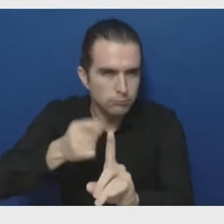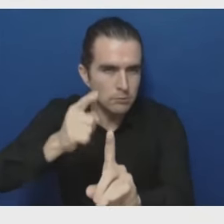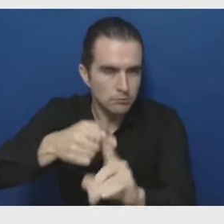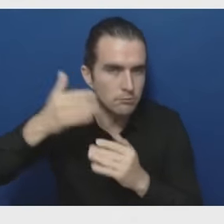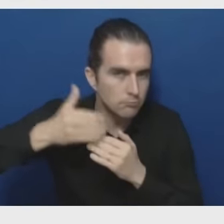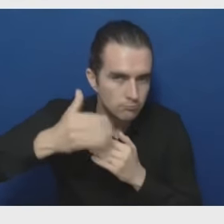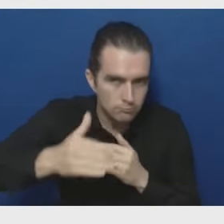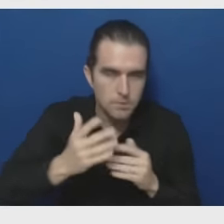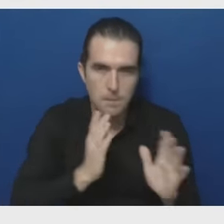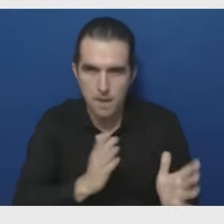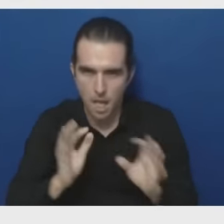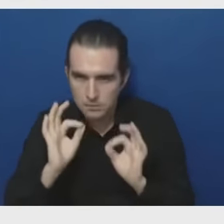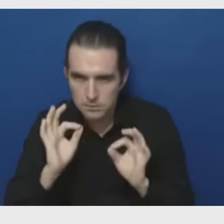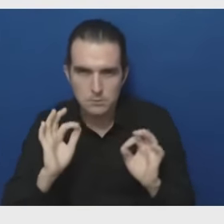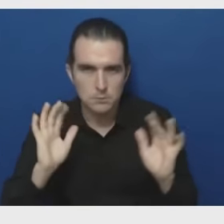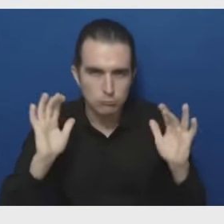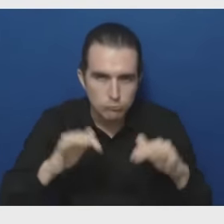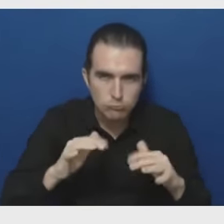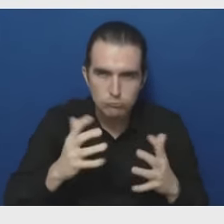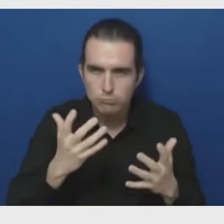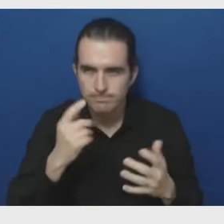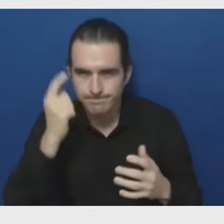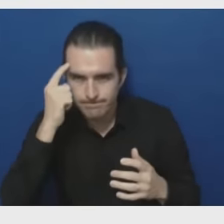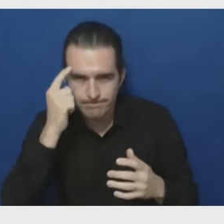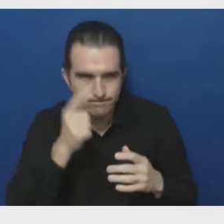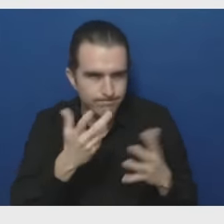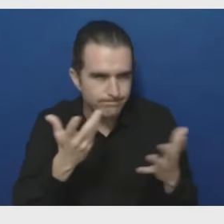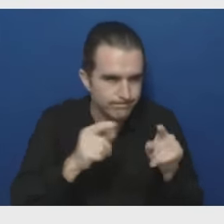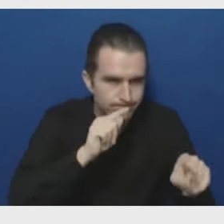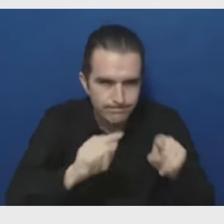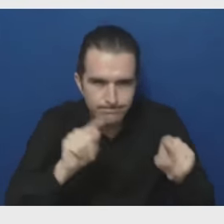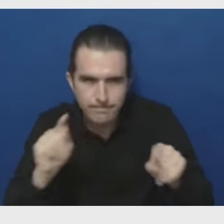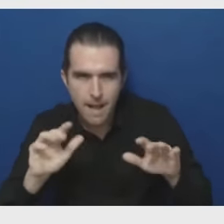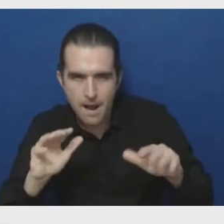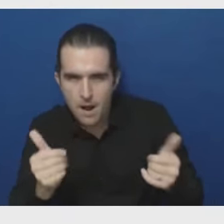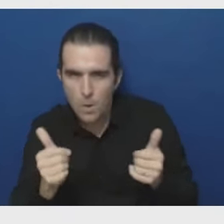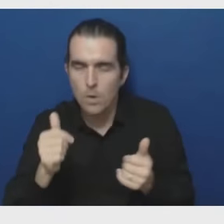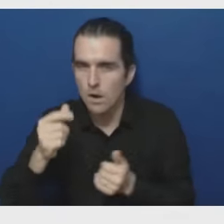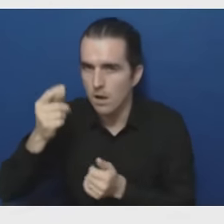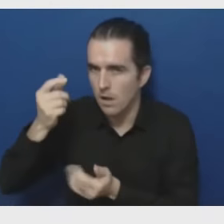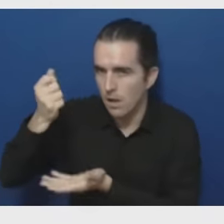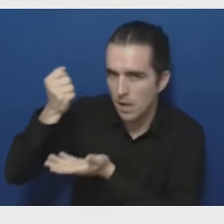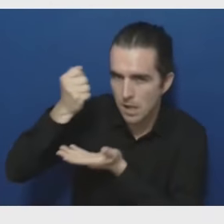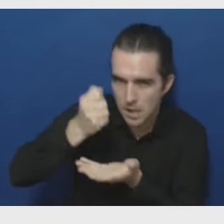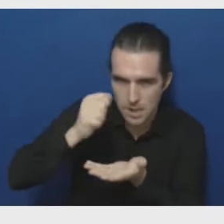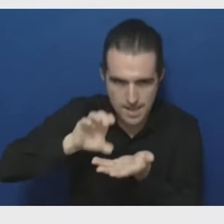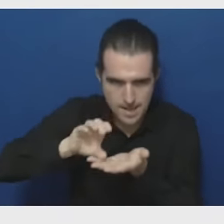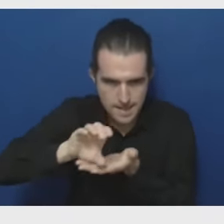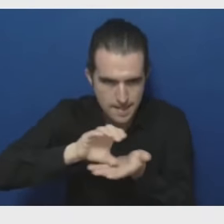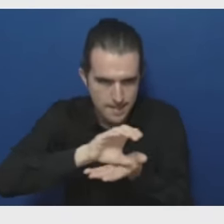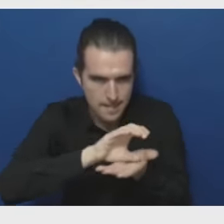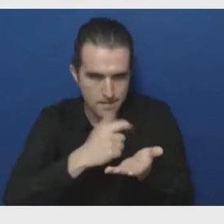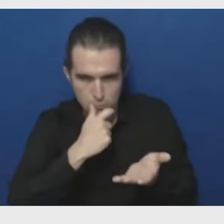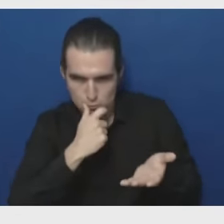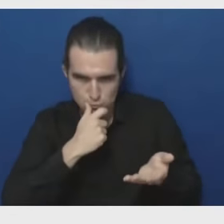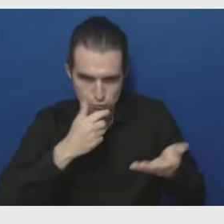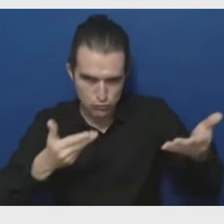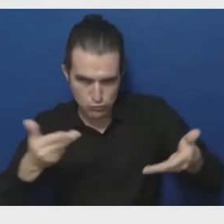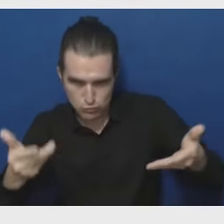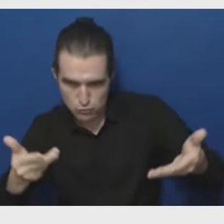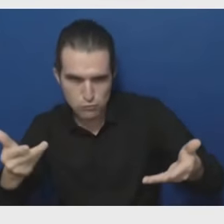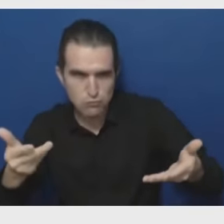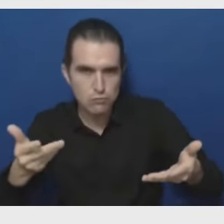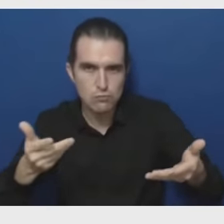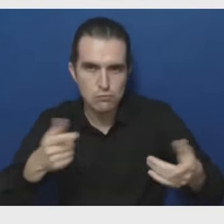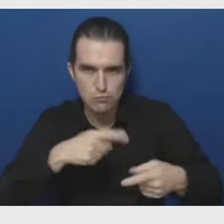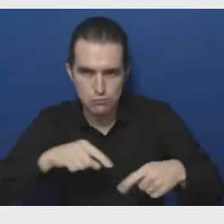much exactly do we want to scale up in view of the needs of developing countries and vulnerable nations. Then we